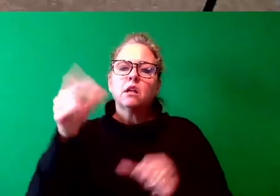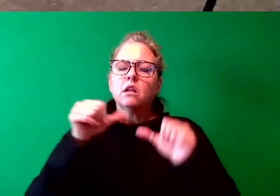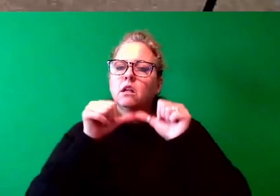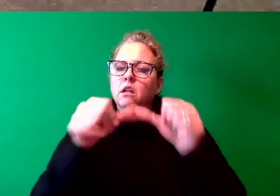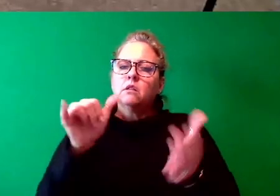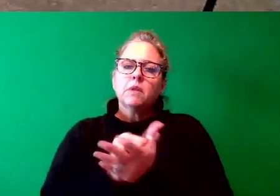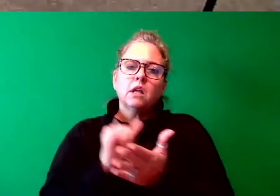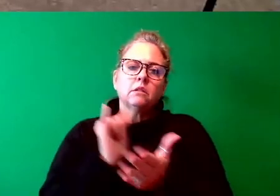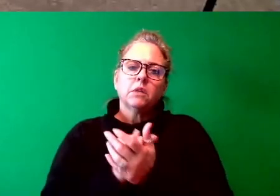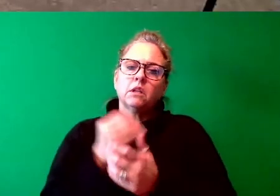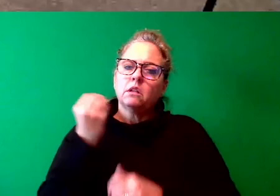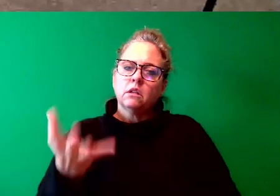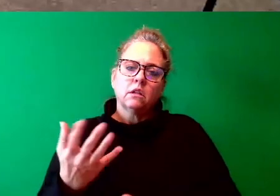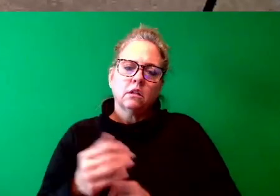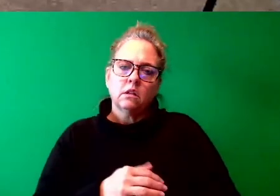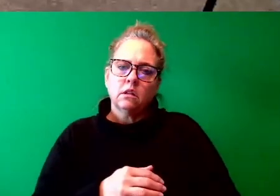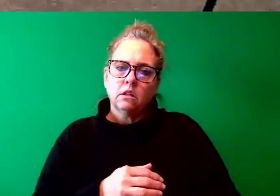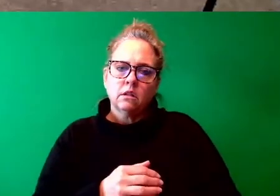between 18 and